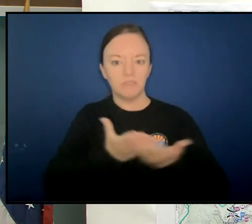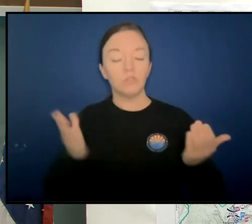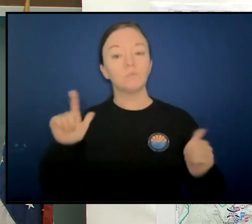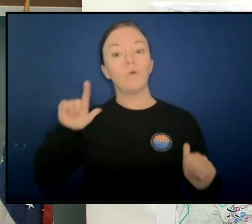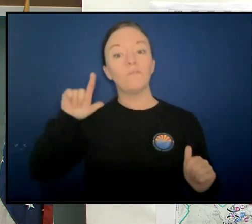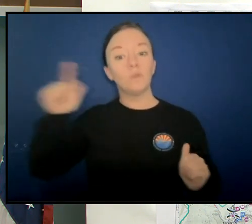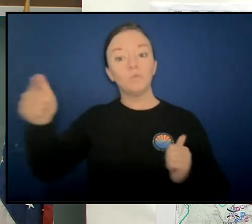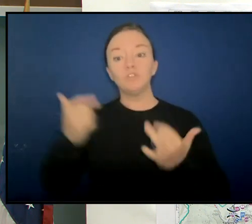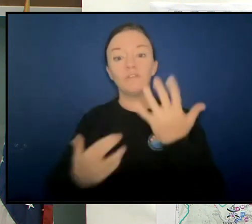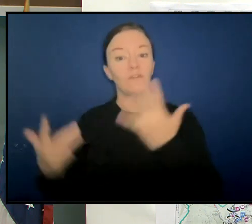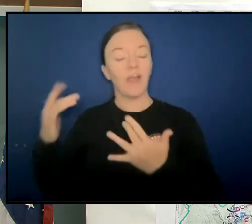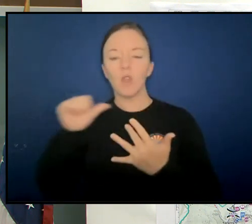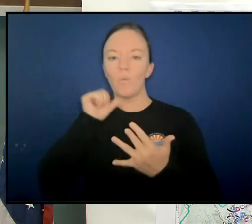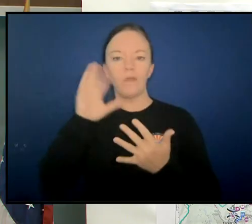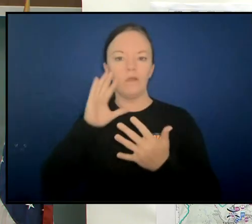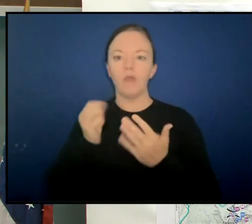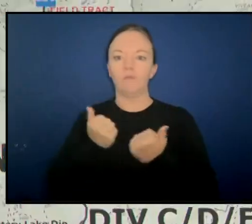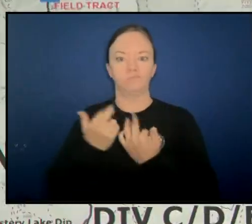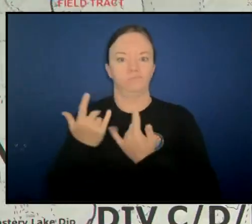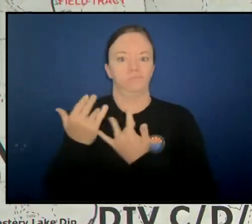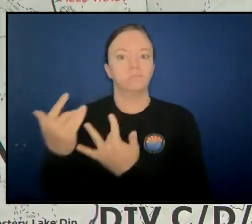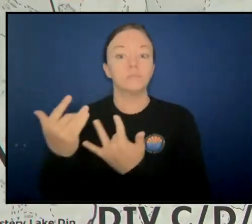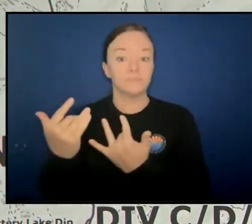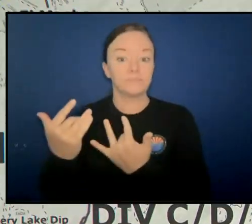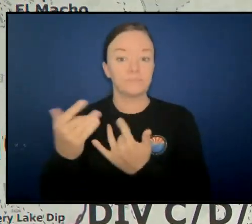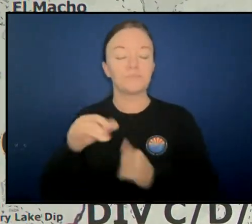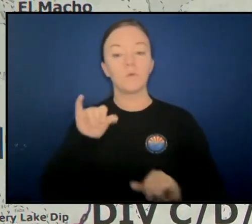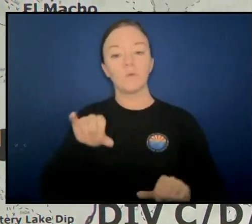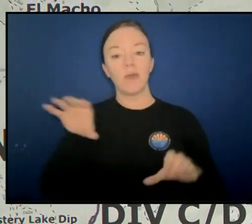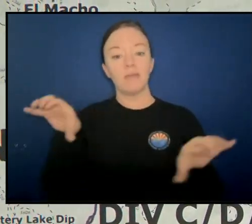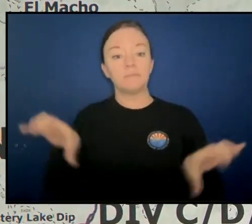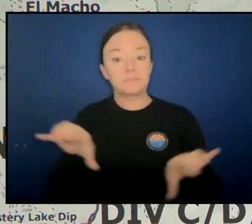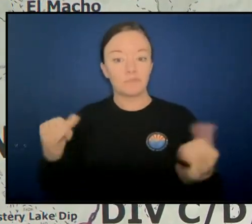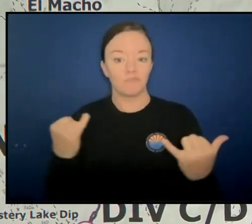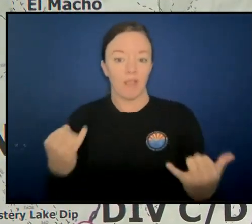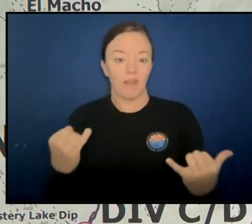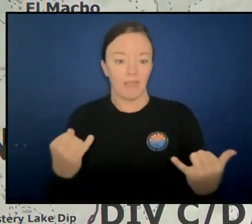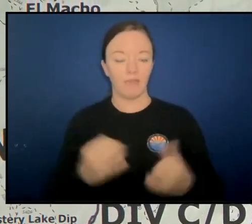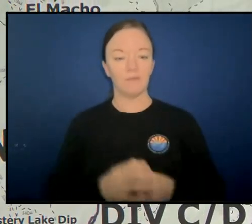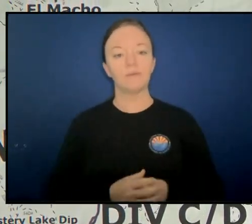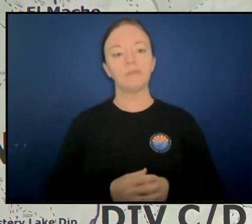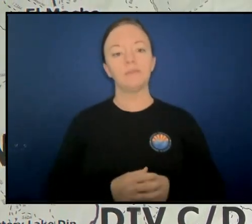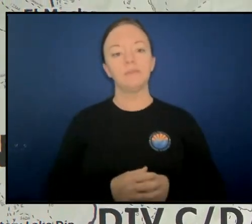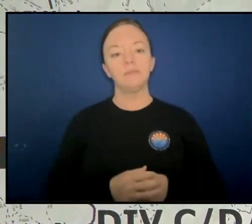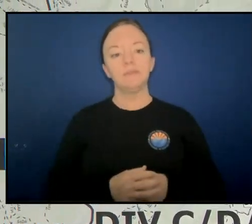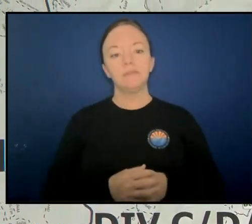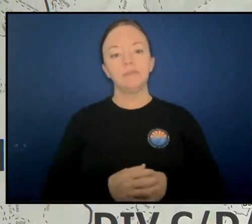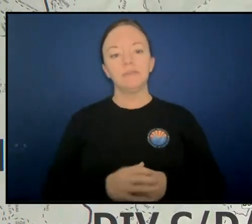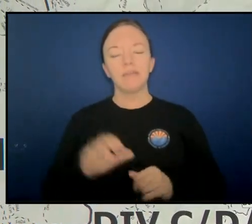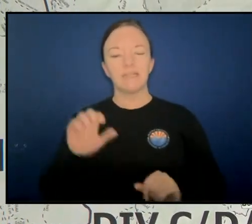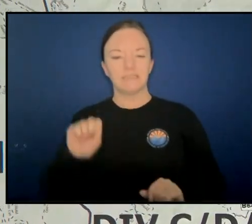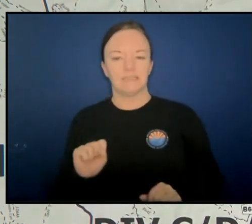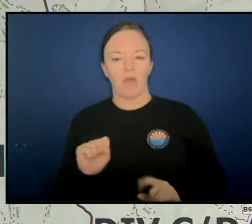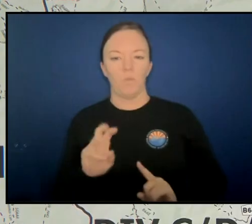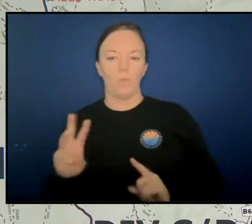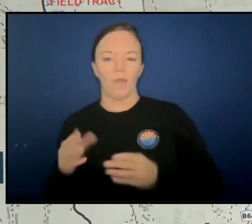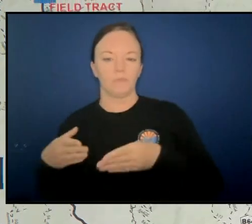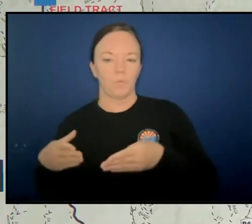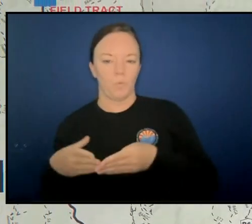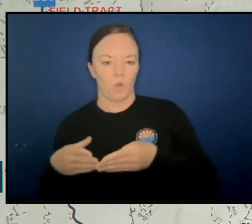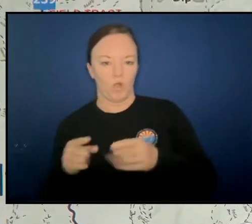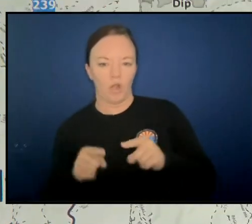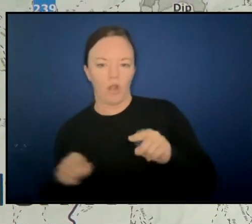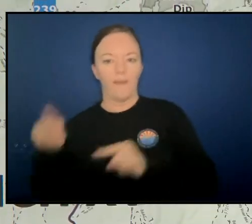events. So that's what they're engaged in down here, coming around the southwestern corner, coming up into the